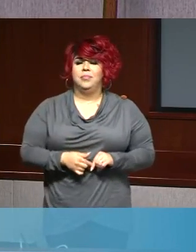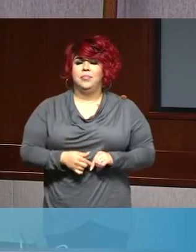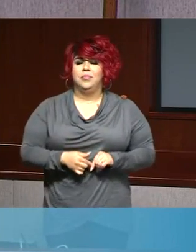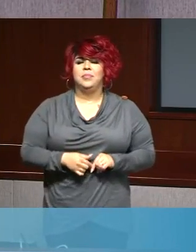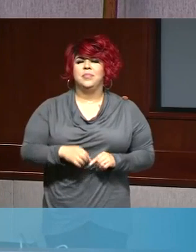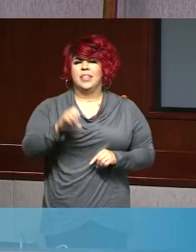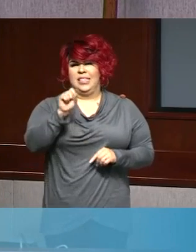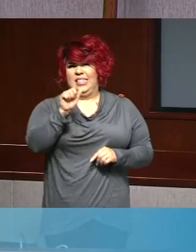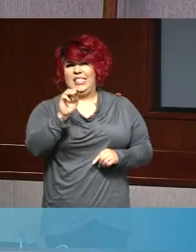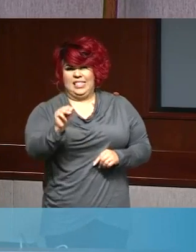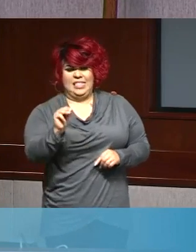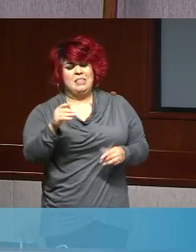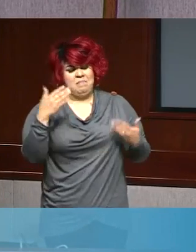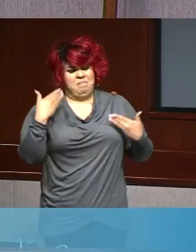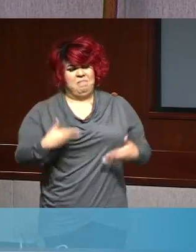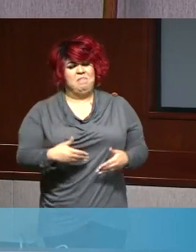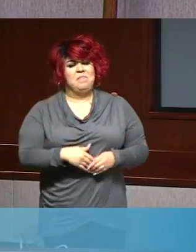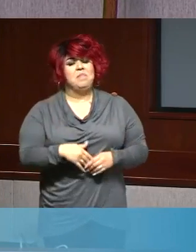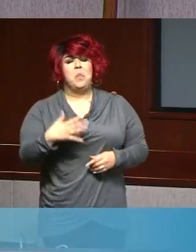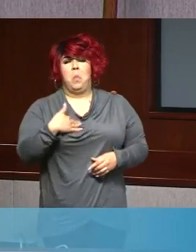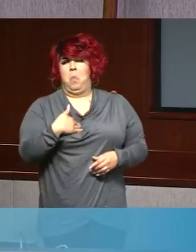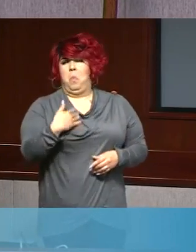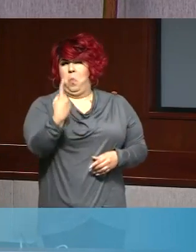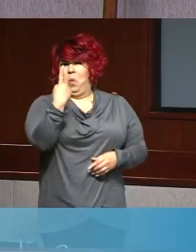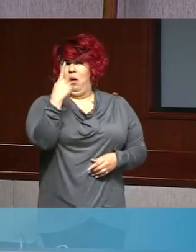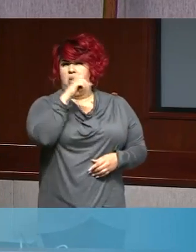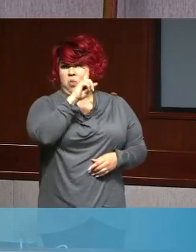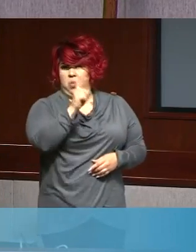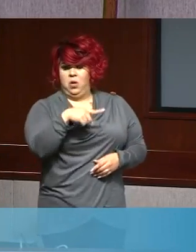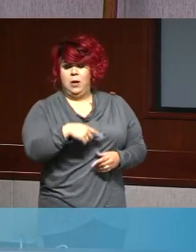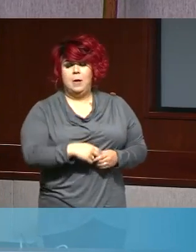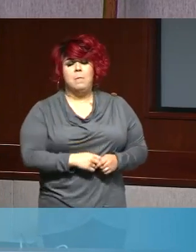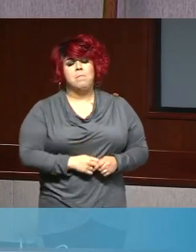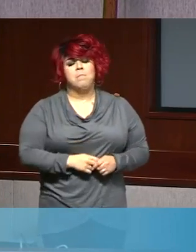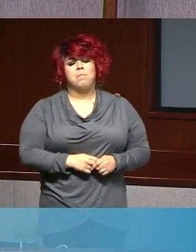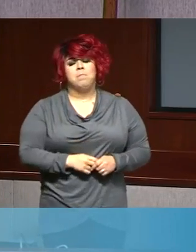Sam. My one question is, do we have any idea